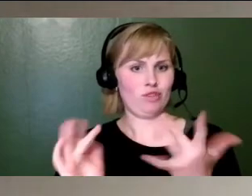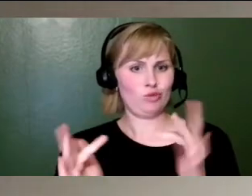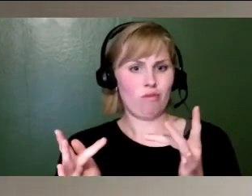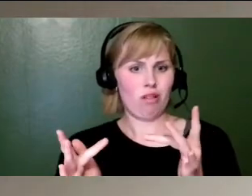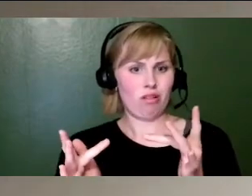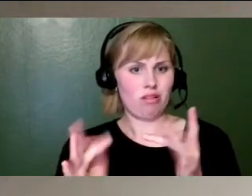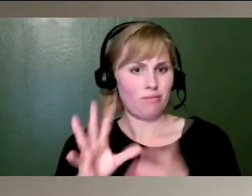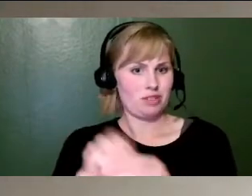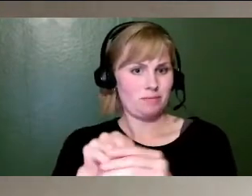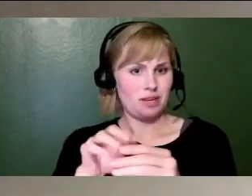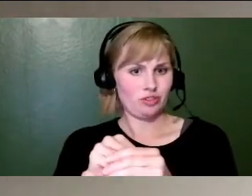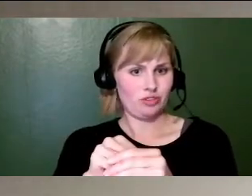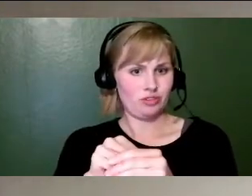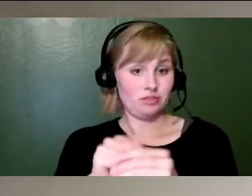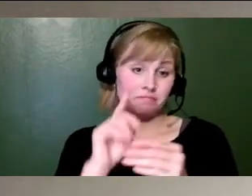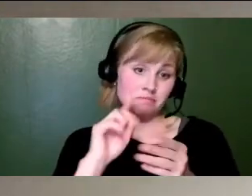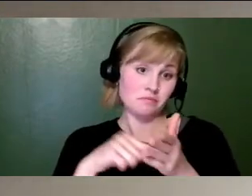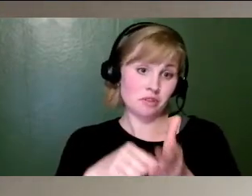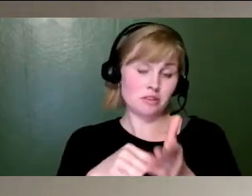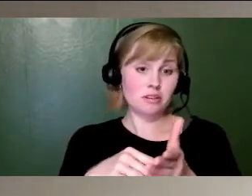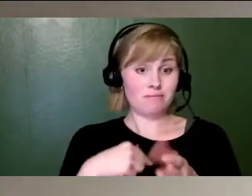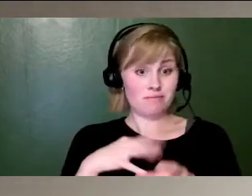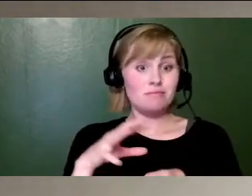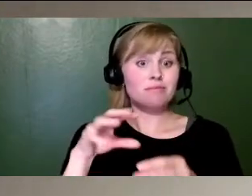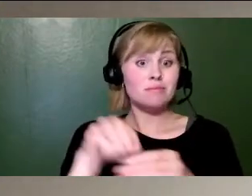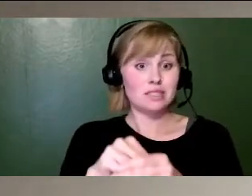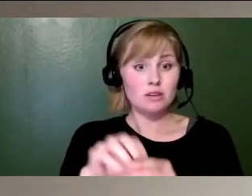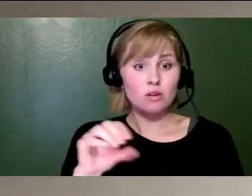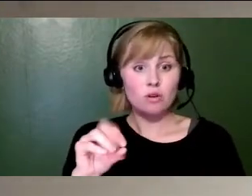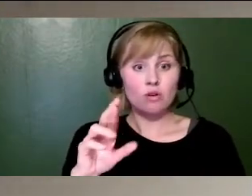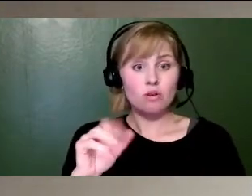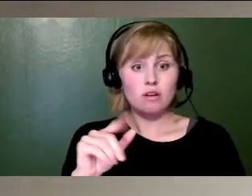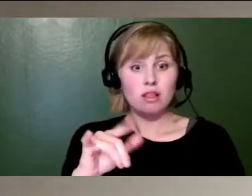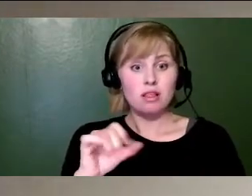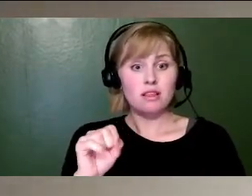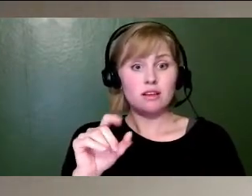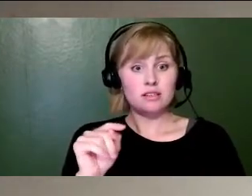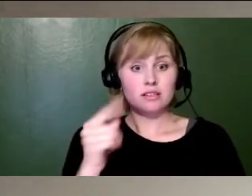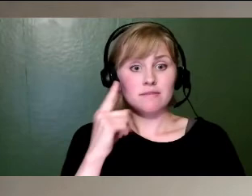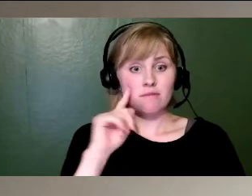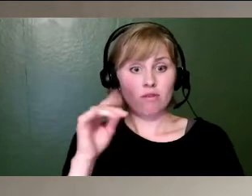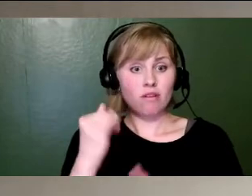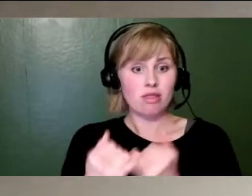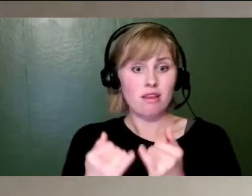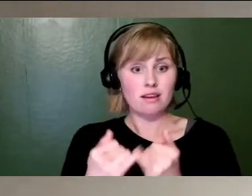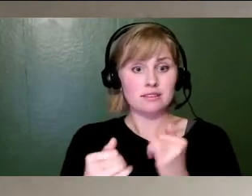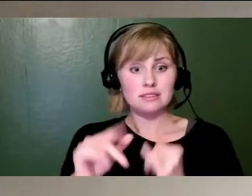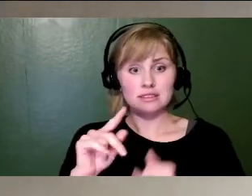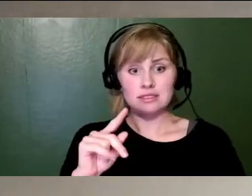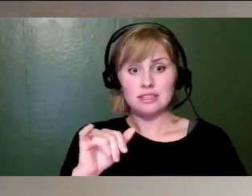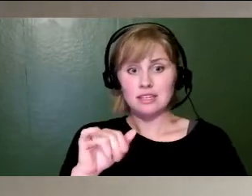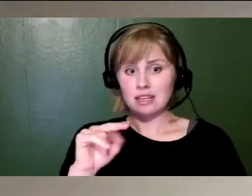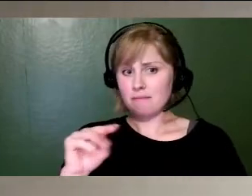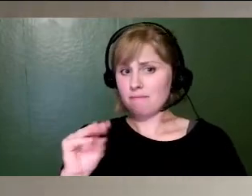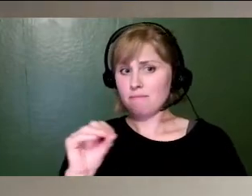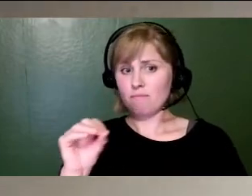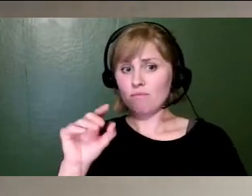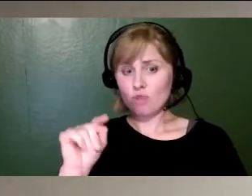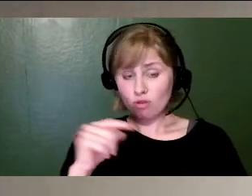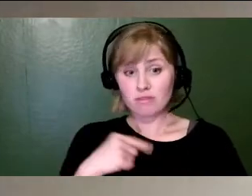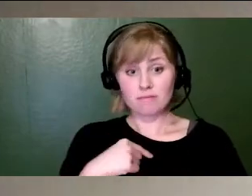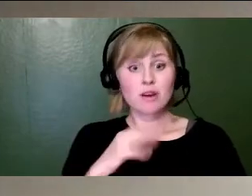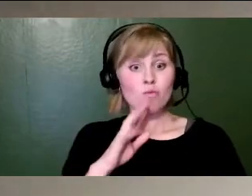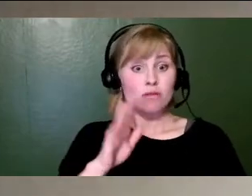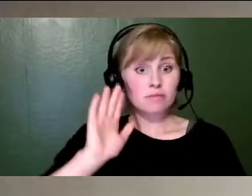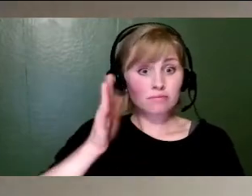I'm participating as an oralist in the upcoming Laskin moot, presenting an appellate argument